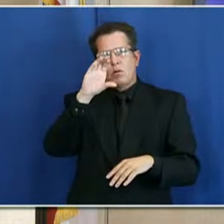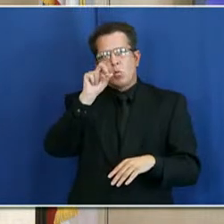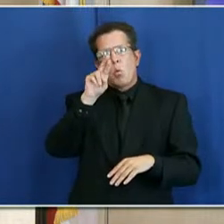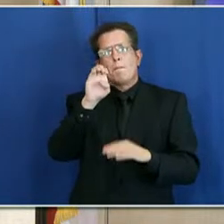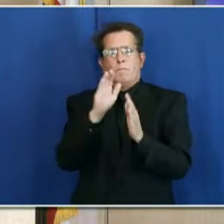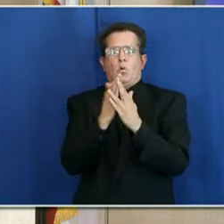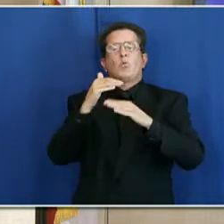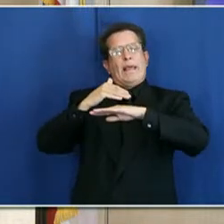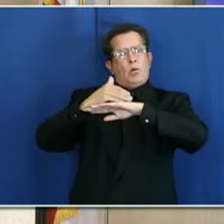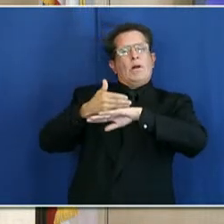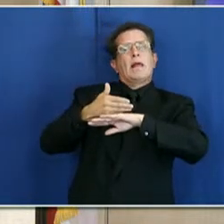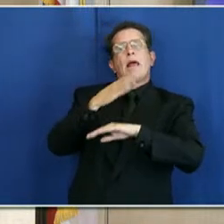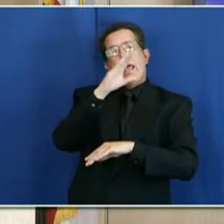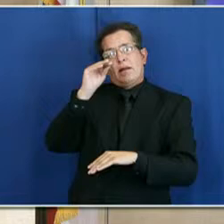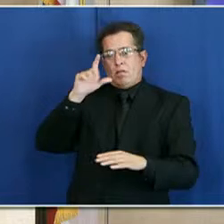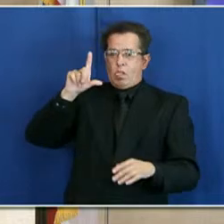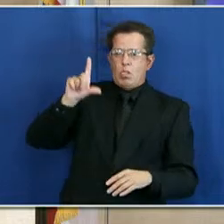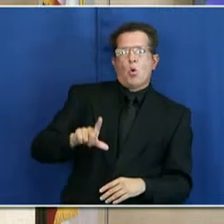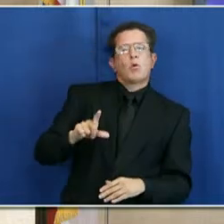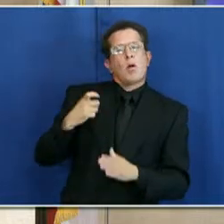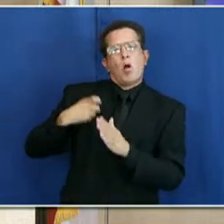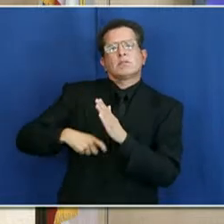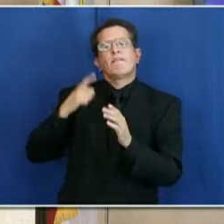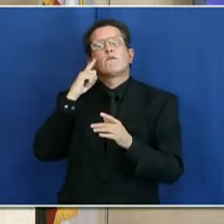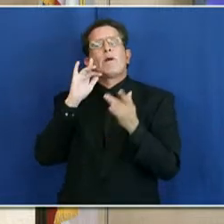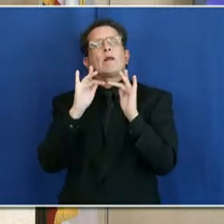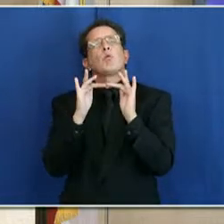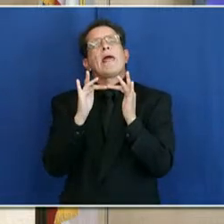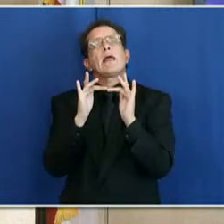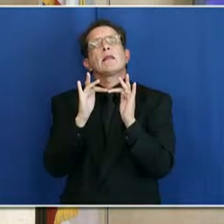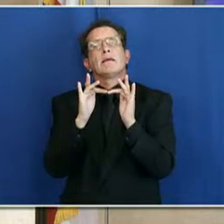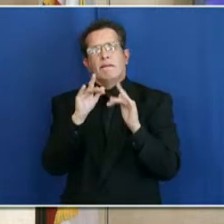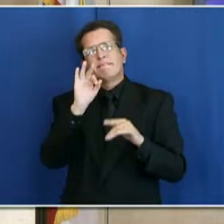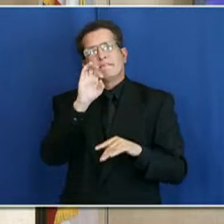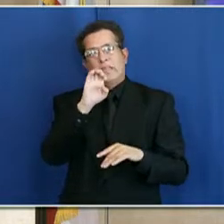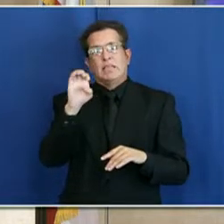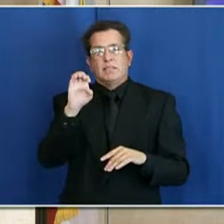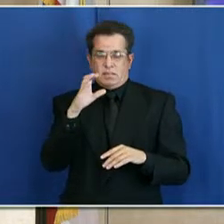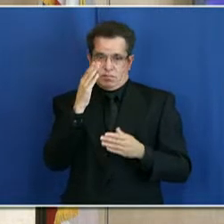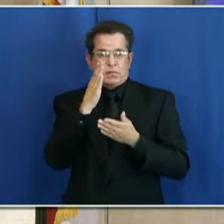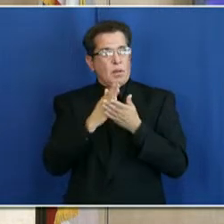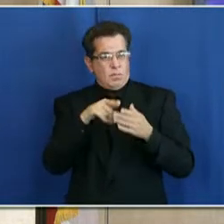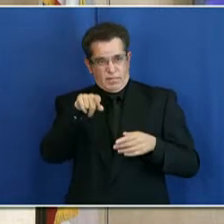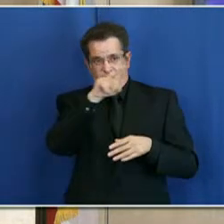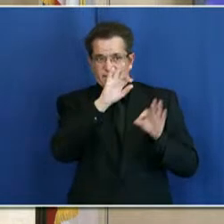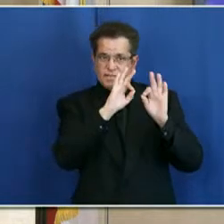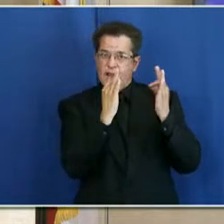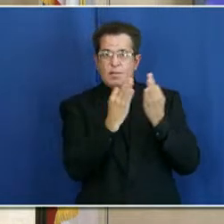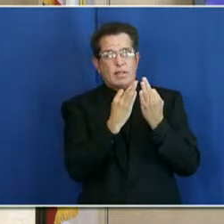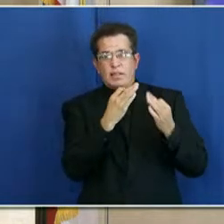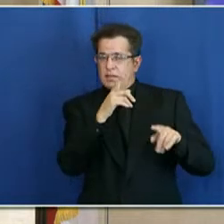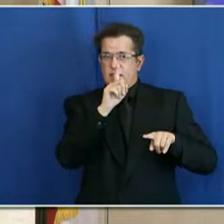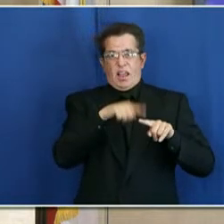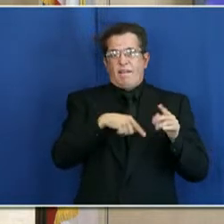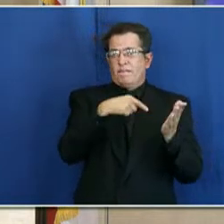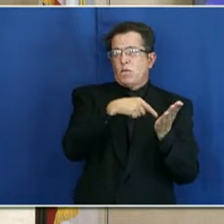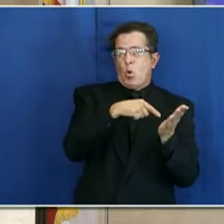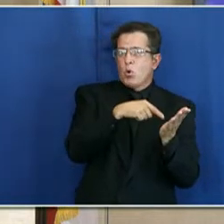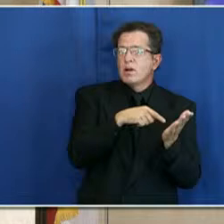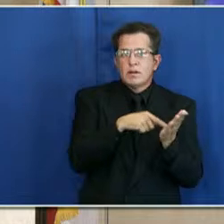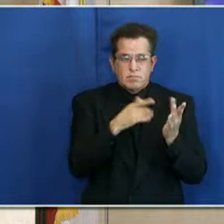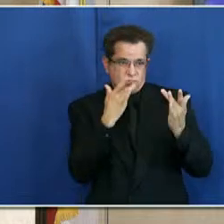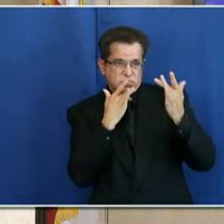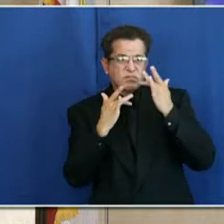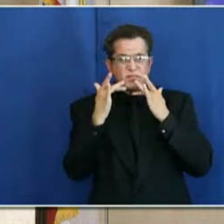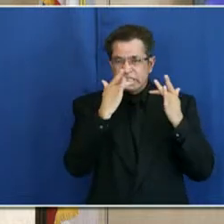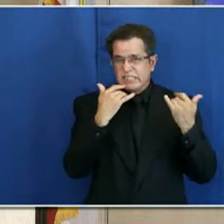low-cost internet fees with some of our largest providers. But for many families, even the low cost is still a barrier too far to move